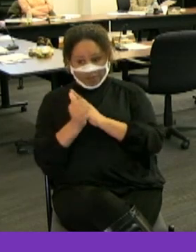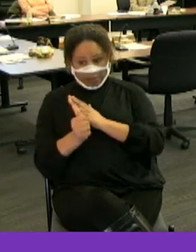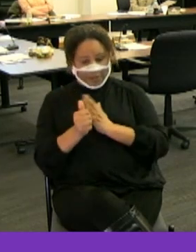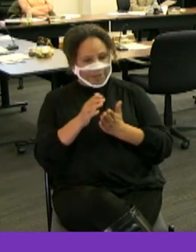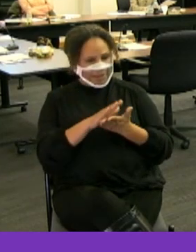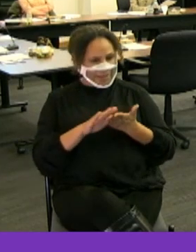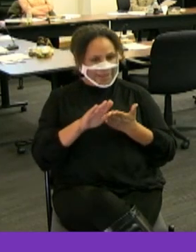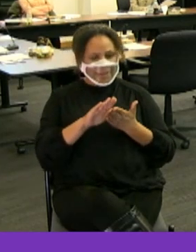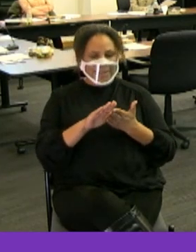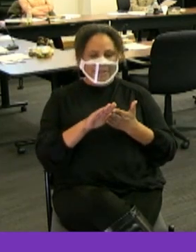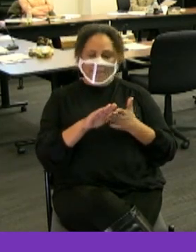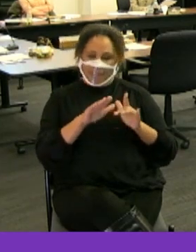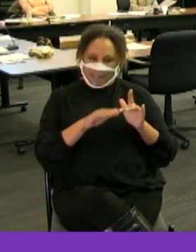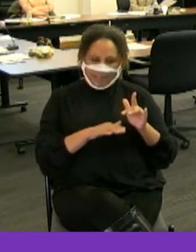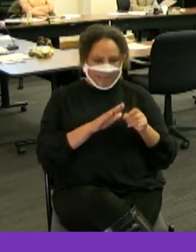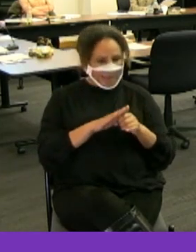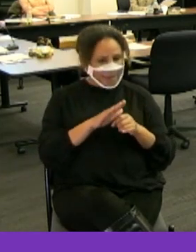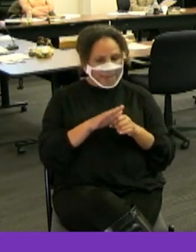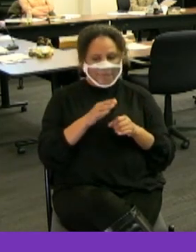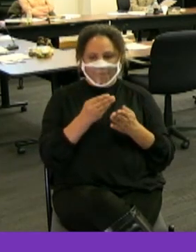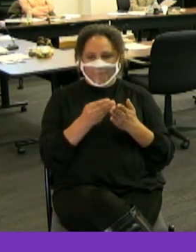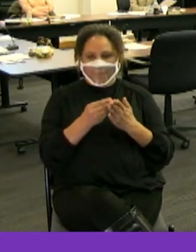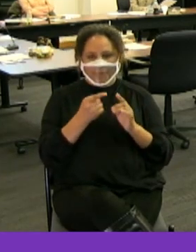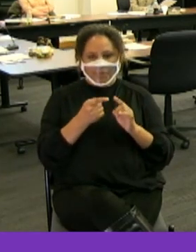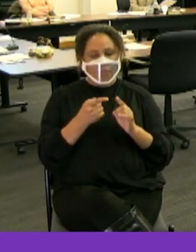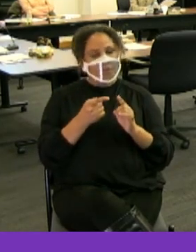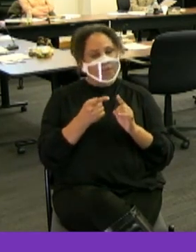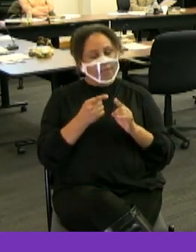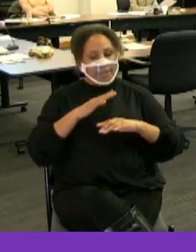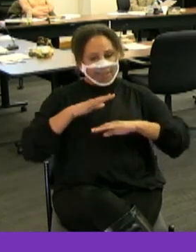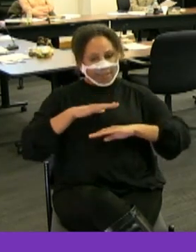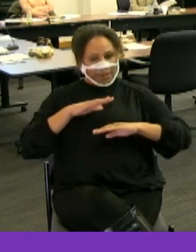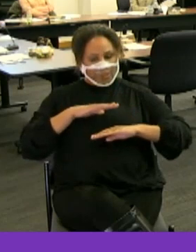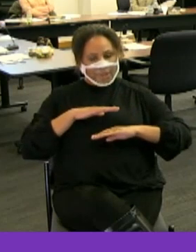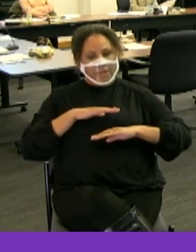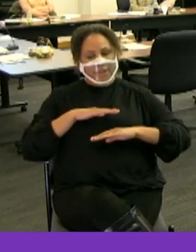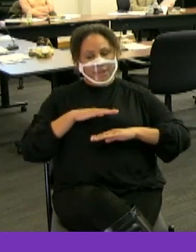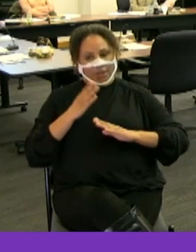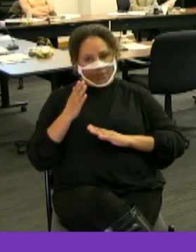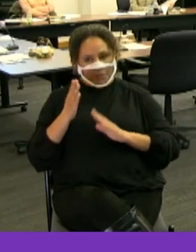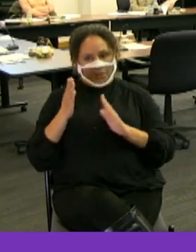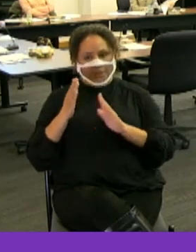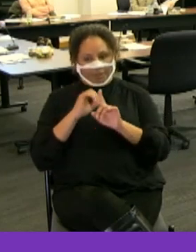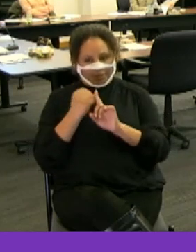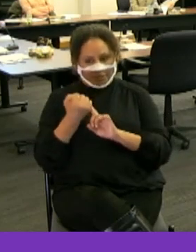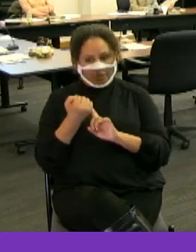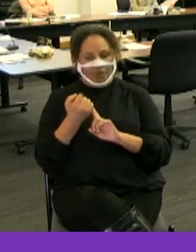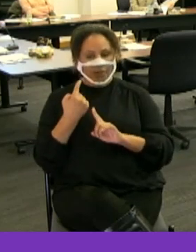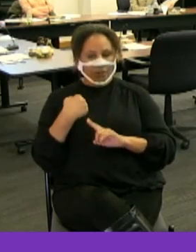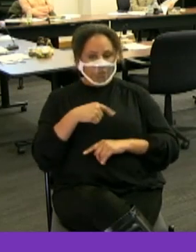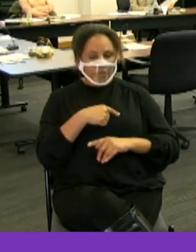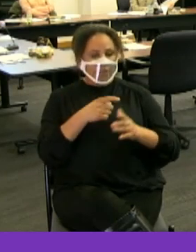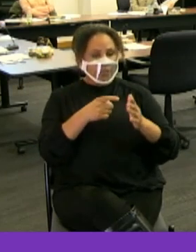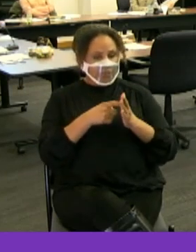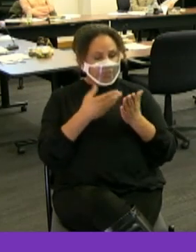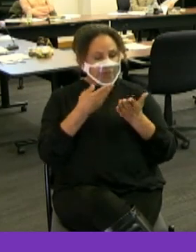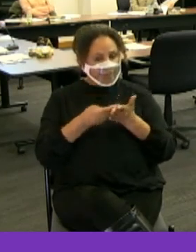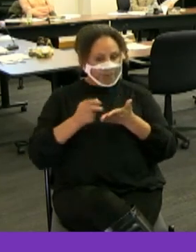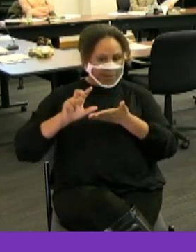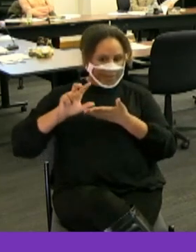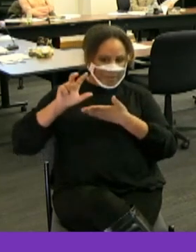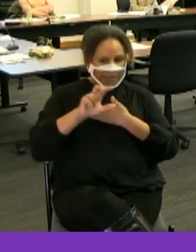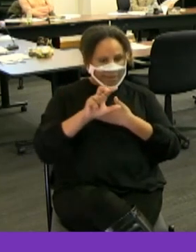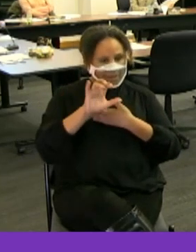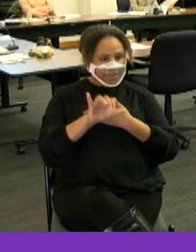the funding to adequately address this situation. Community colleges call for an investment that builds on the demonstrated success